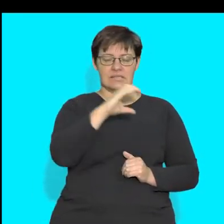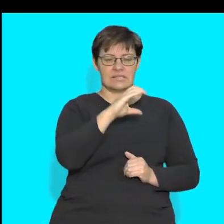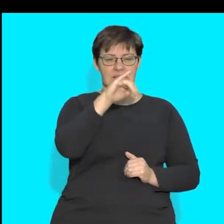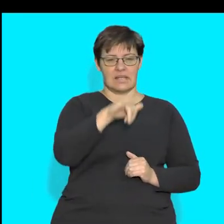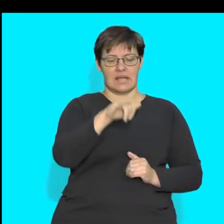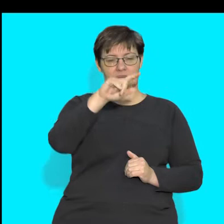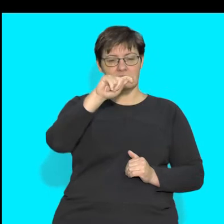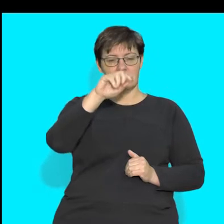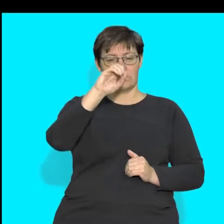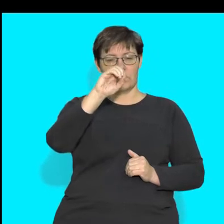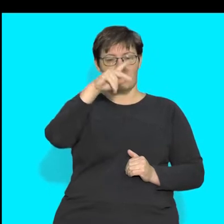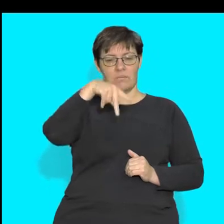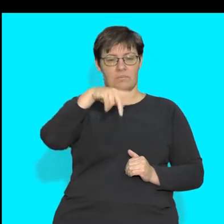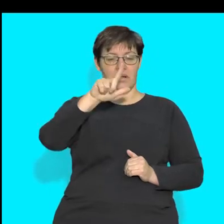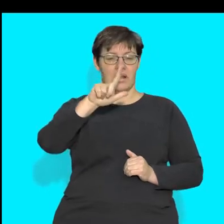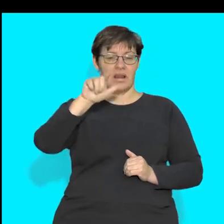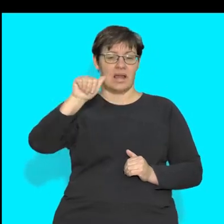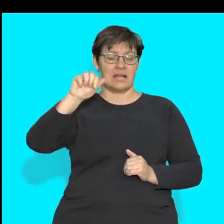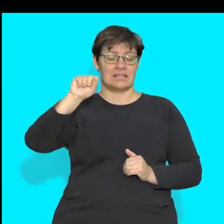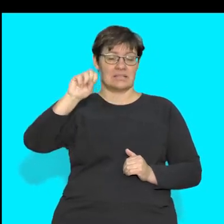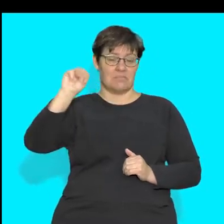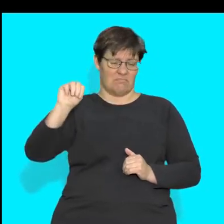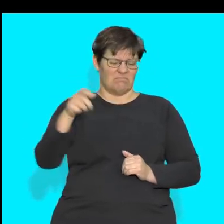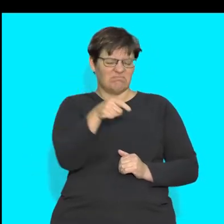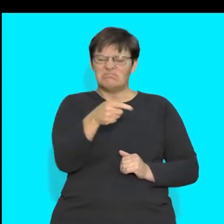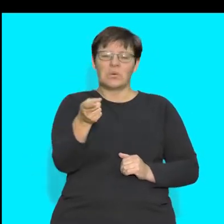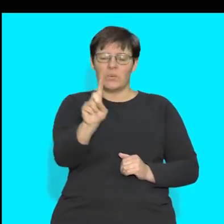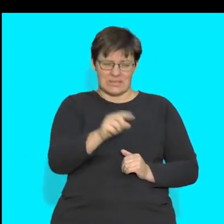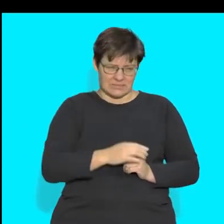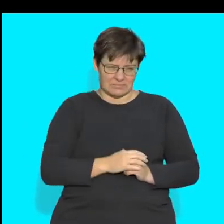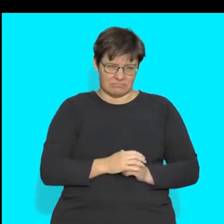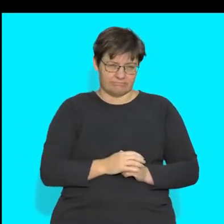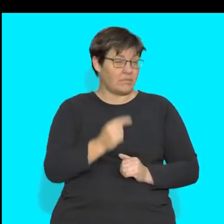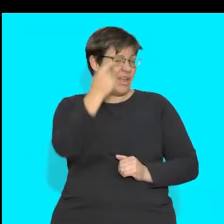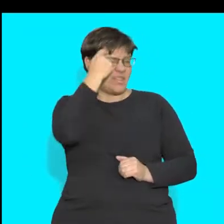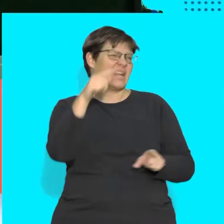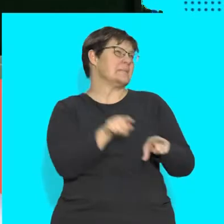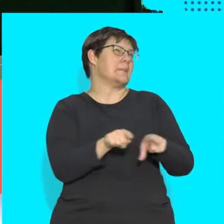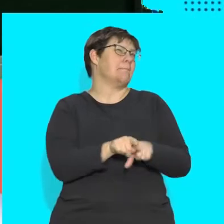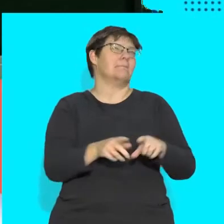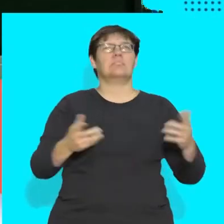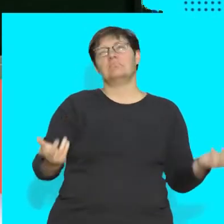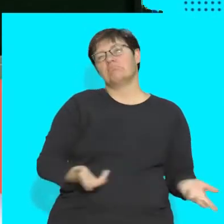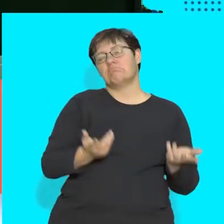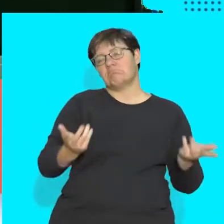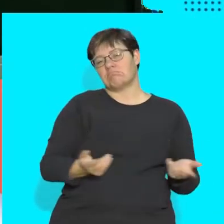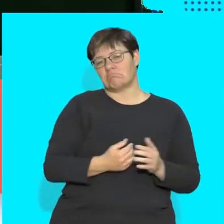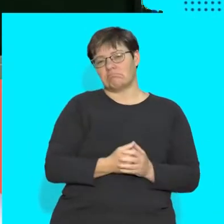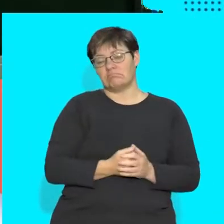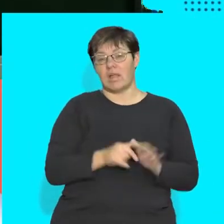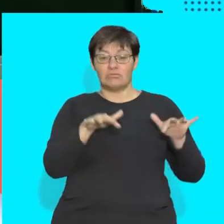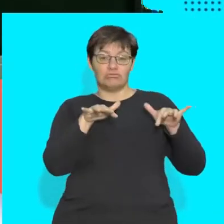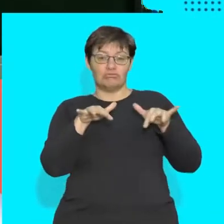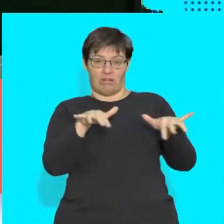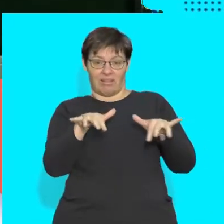cytoplasm is. Now, I want you to think of the following, all right? Let's make